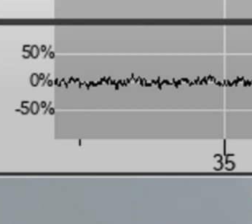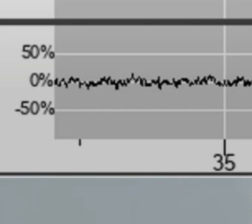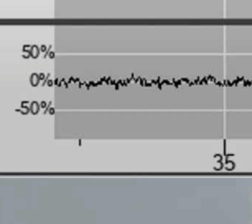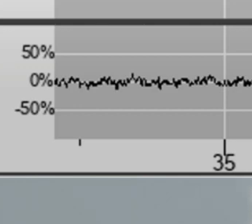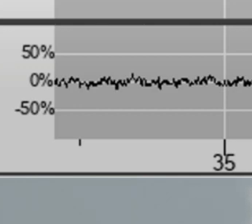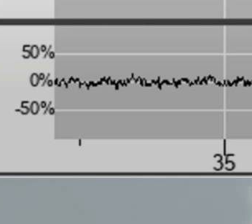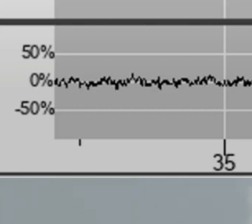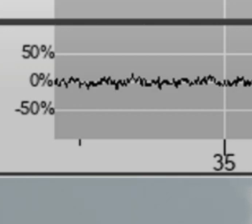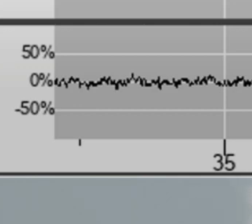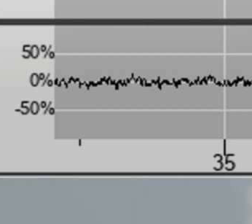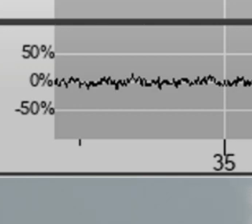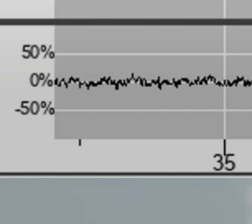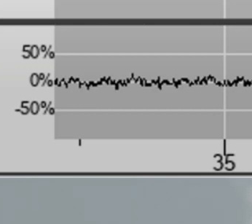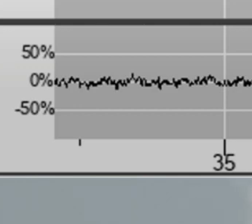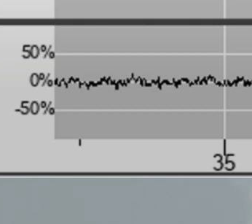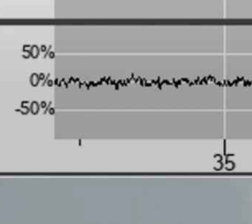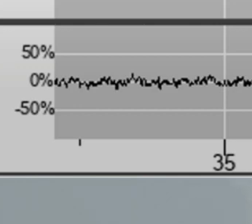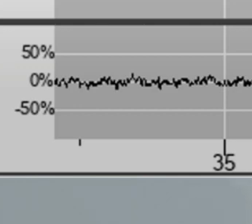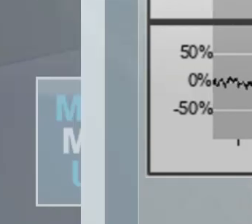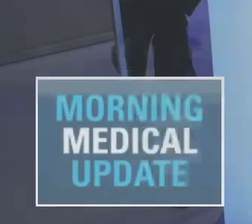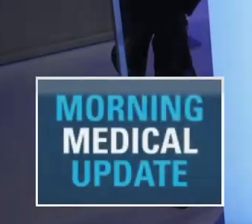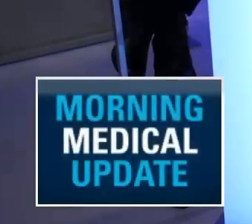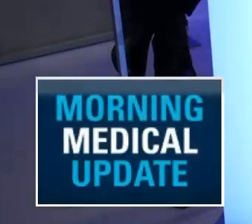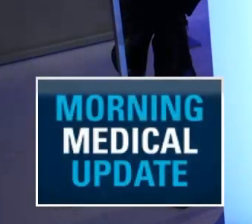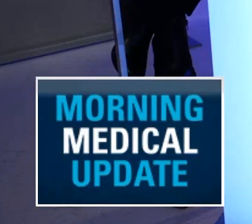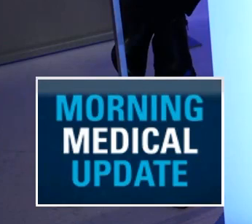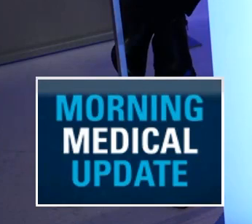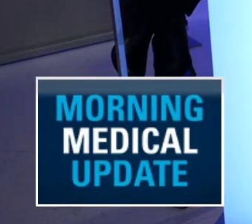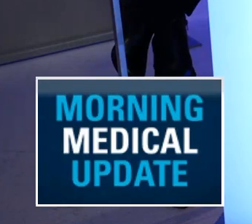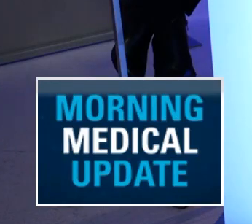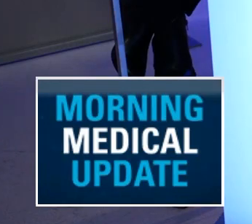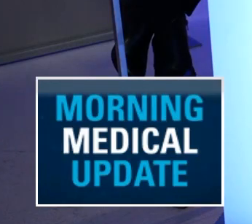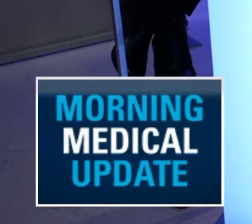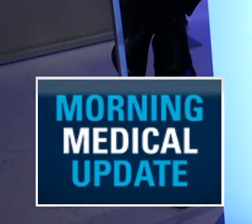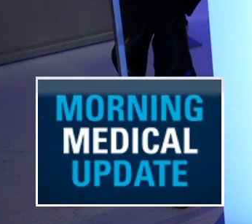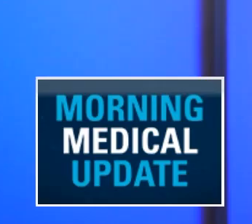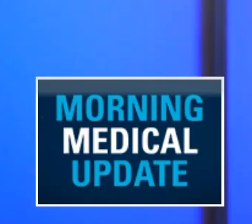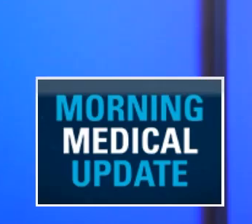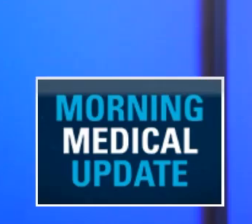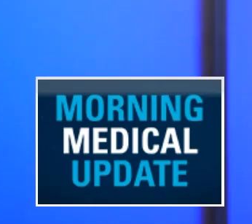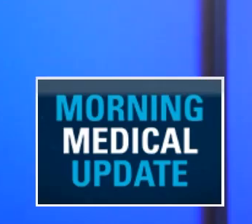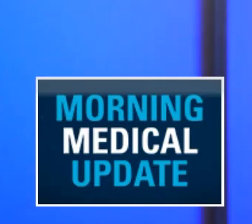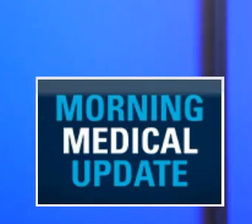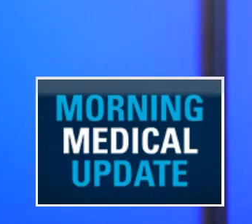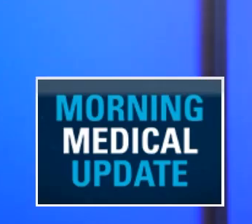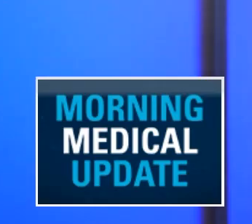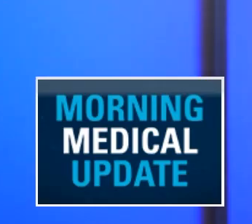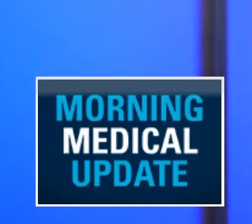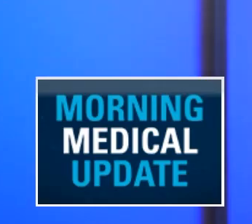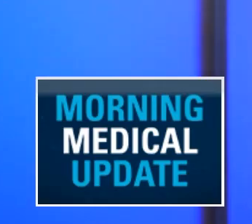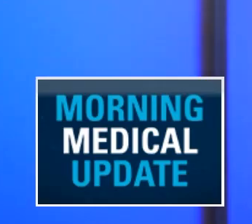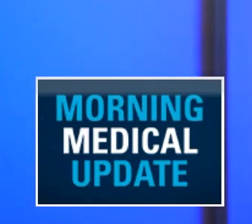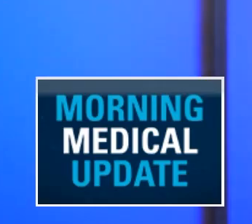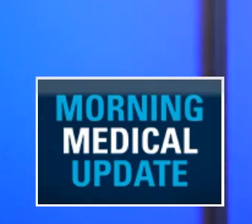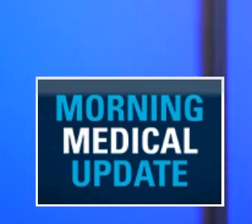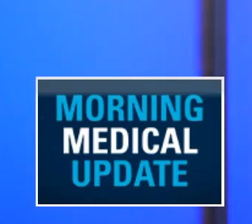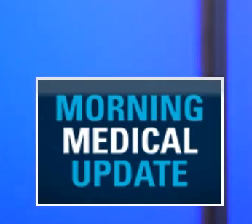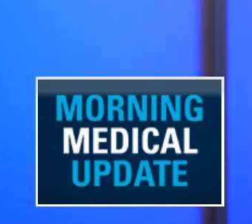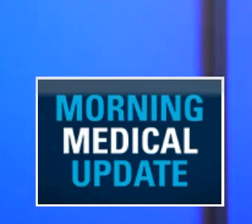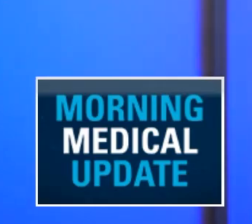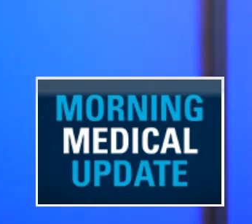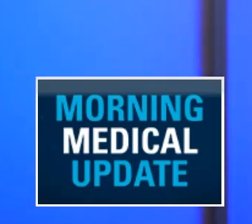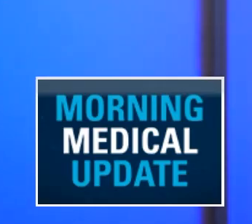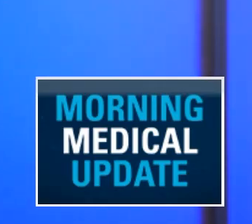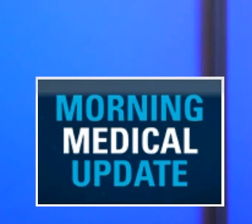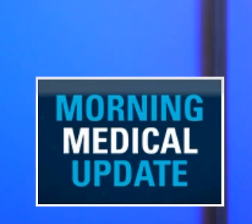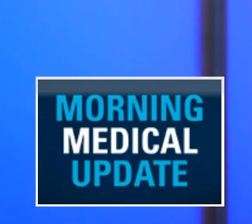nice parting gift of a keychain of exactly what this RNS device looks like. So this is the actual size. I'm going